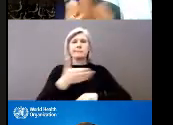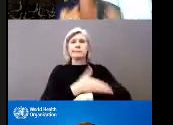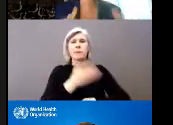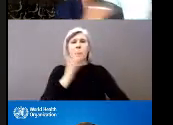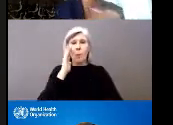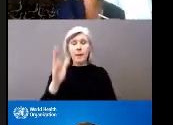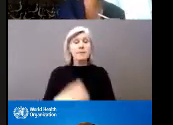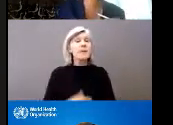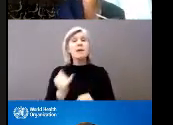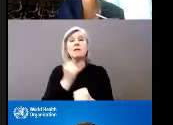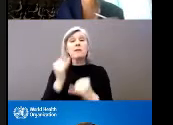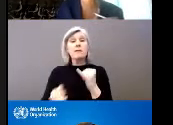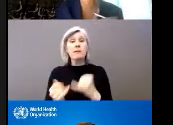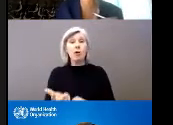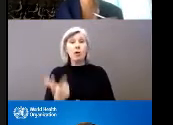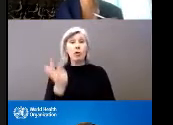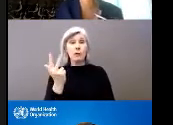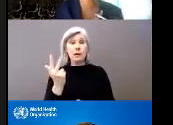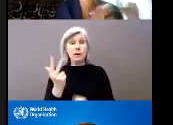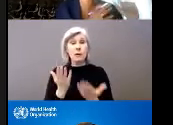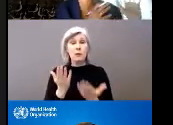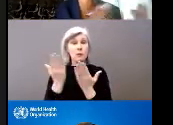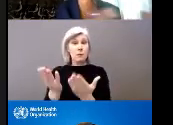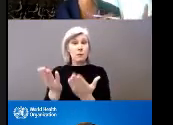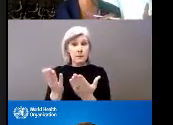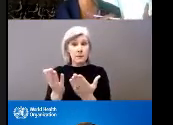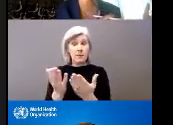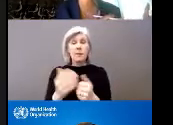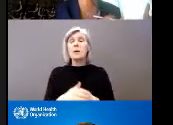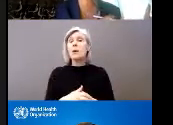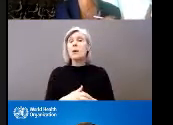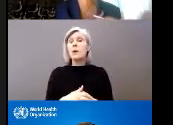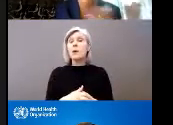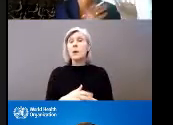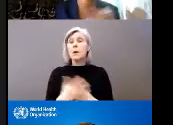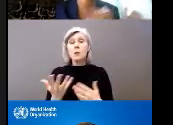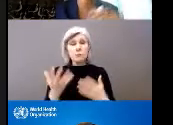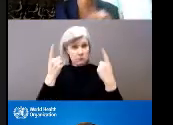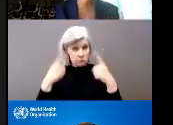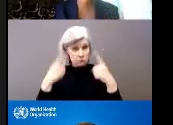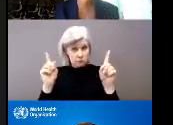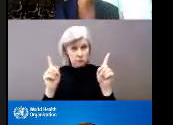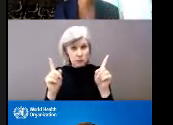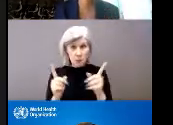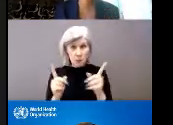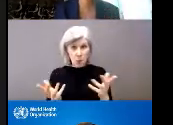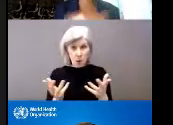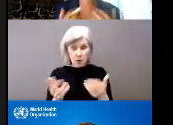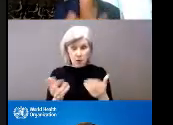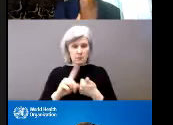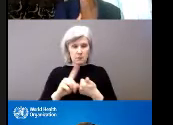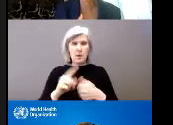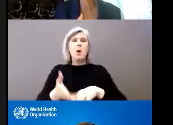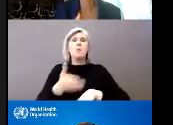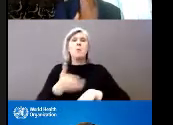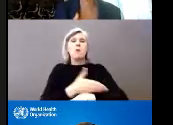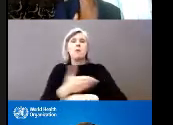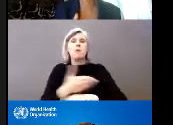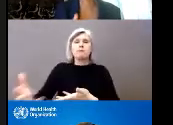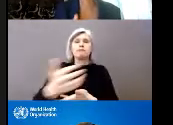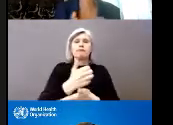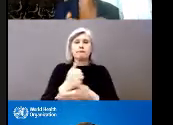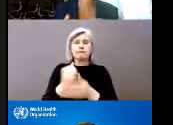recommendations. Invest in these 3 evidence-based strategies. They are what works. Improve the data and research to gain a better understanding